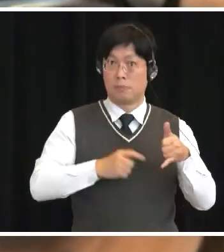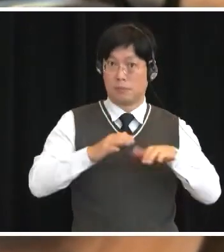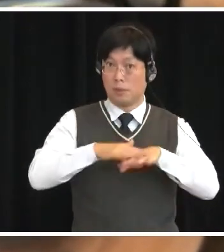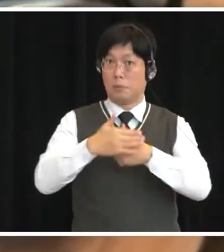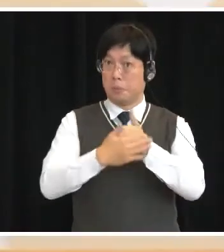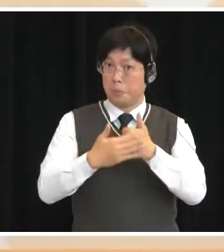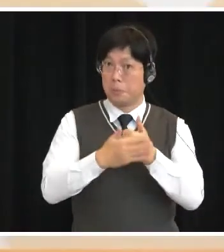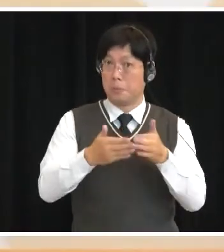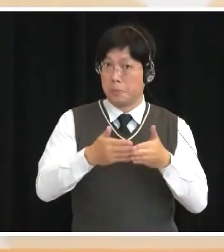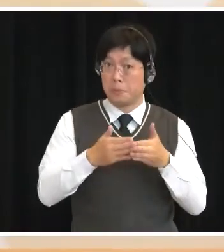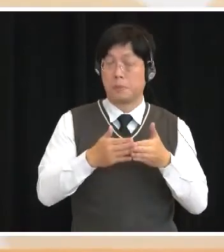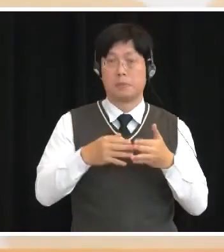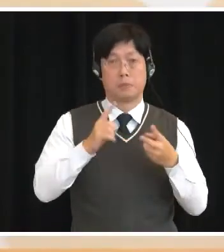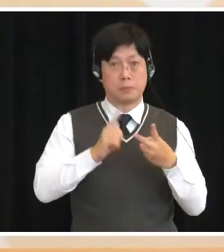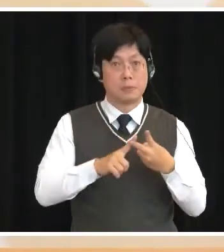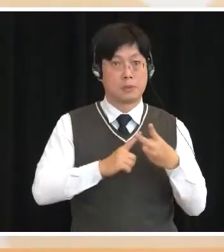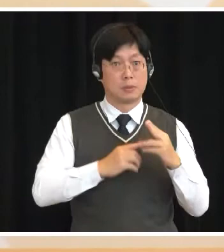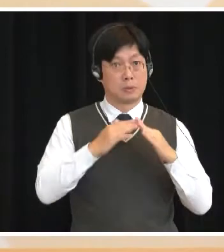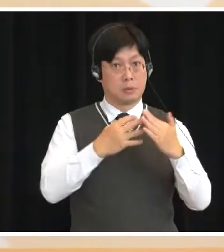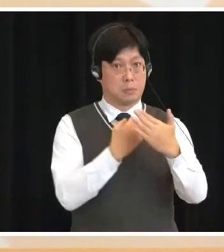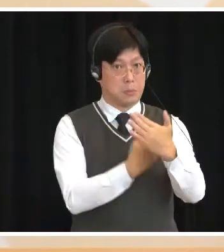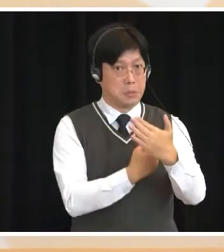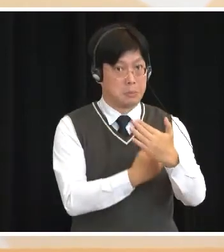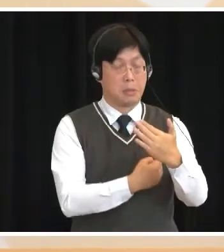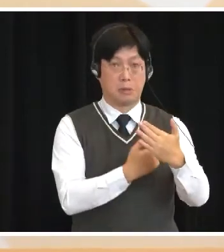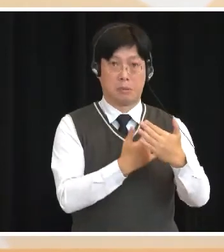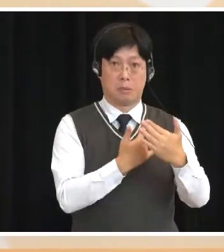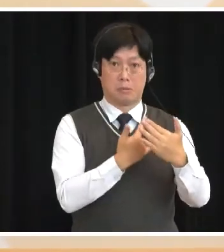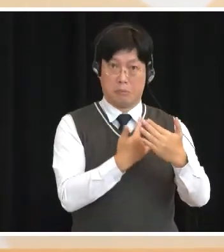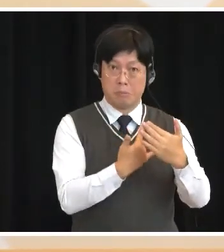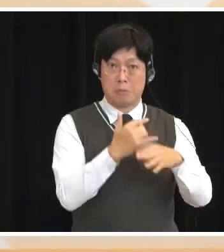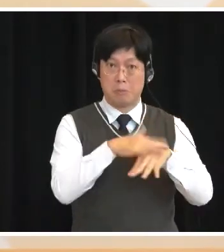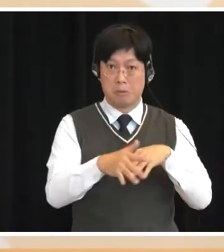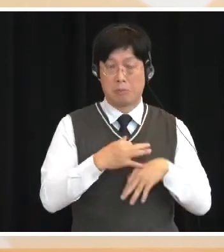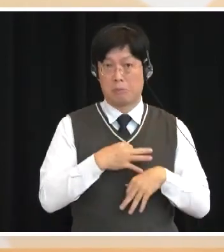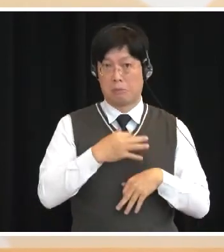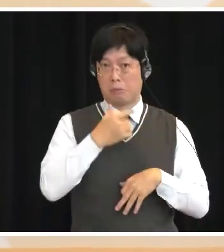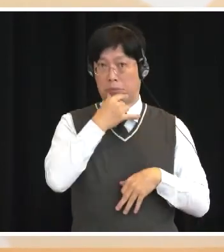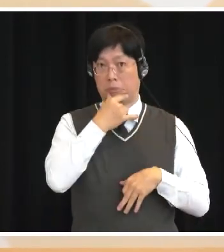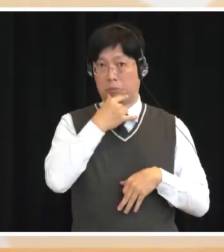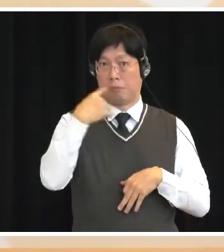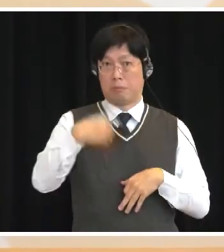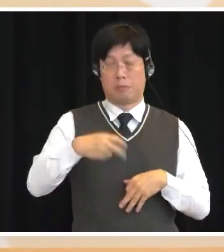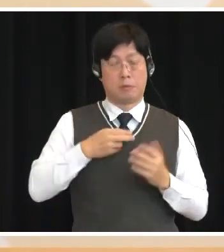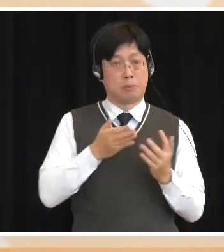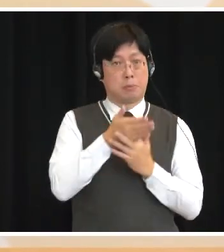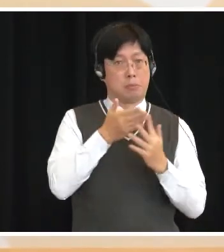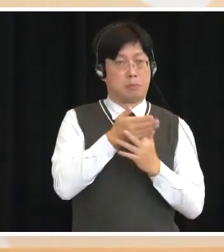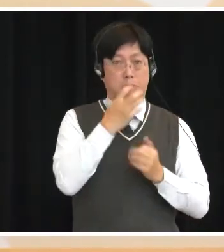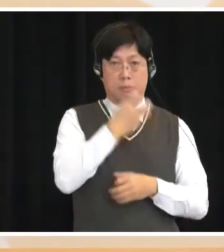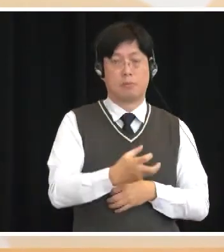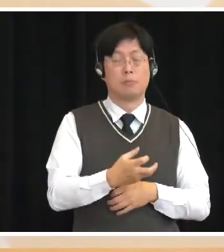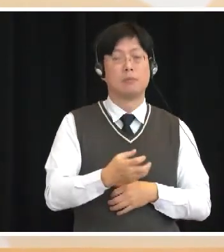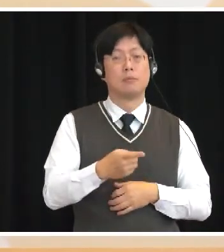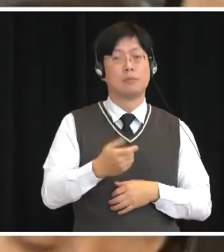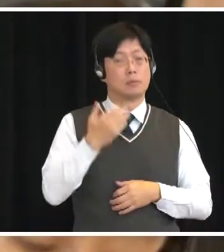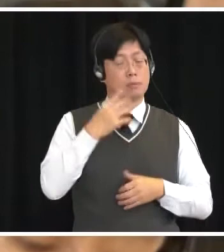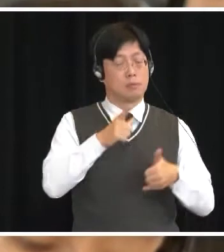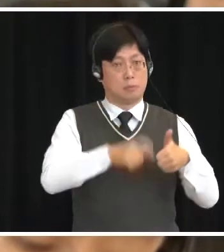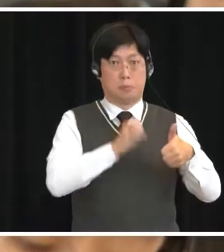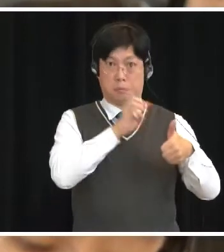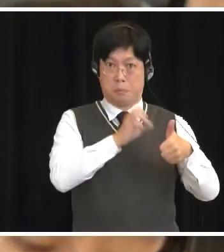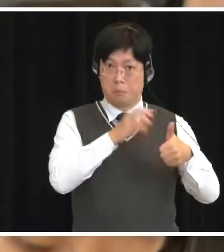family, then we look at the risks that she's going to have. If she maintains